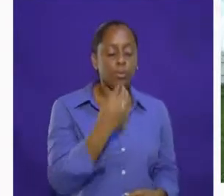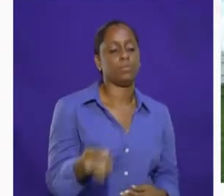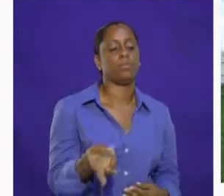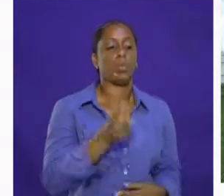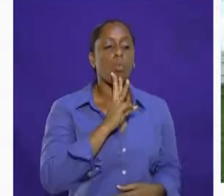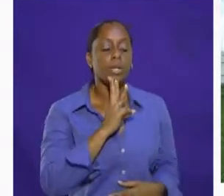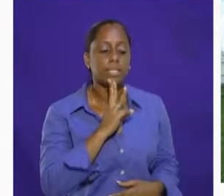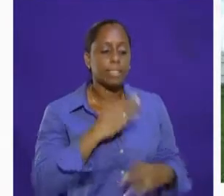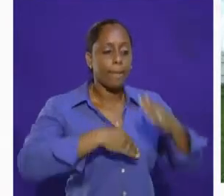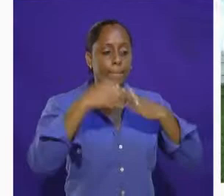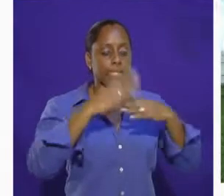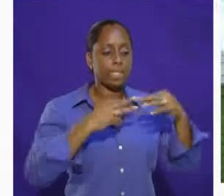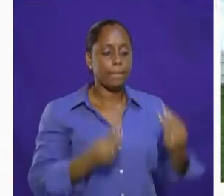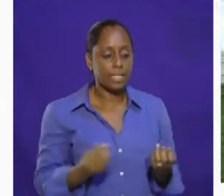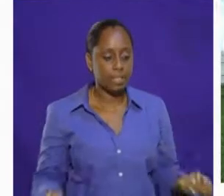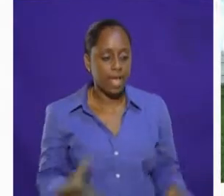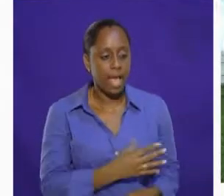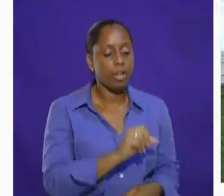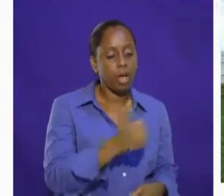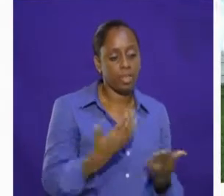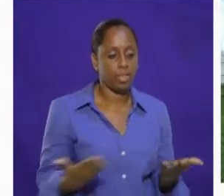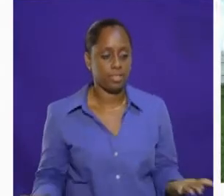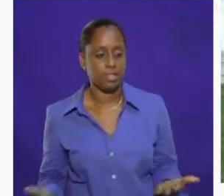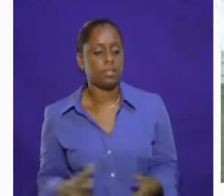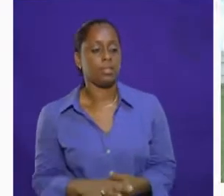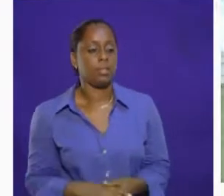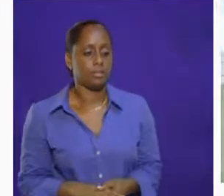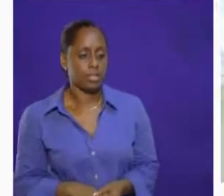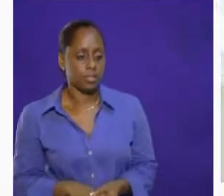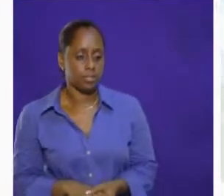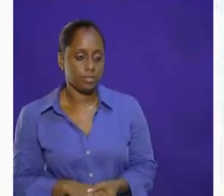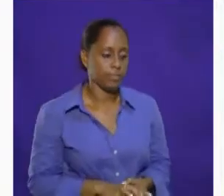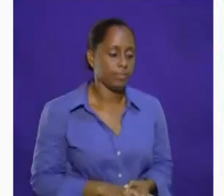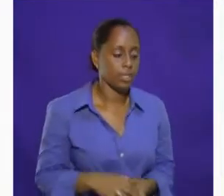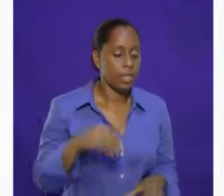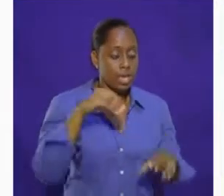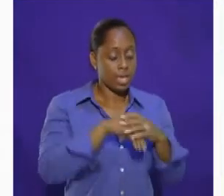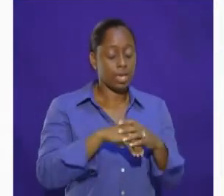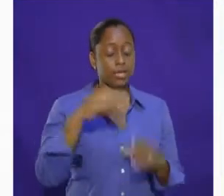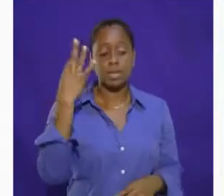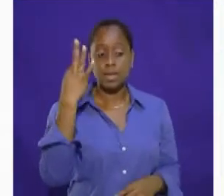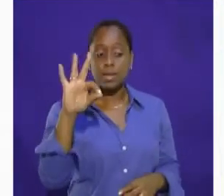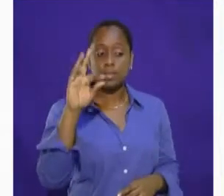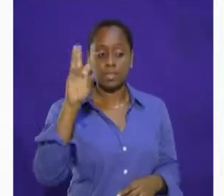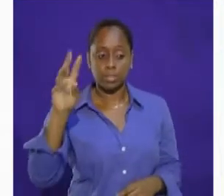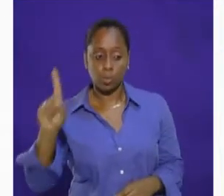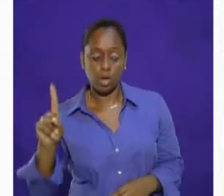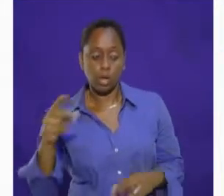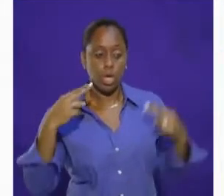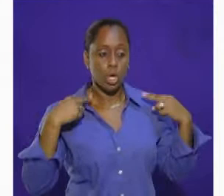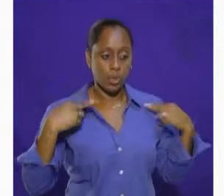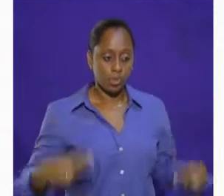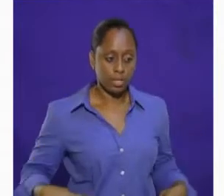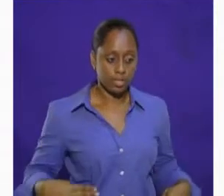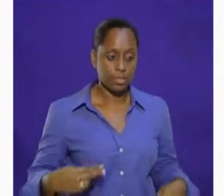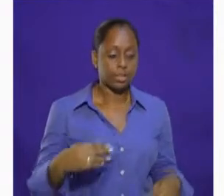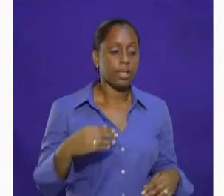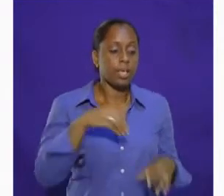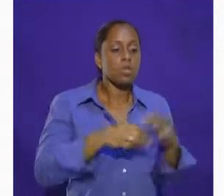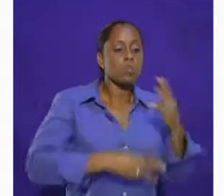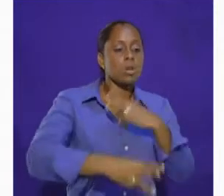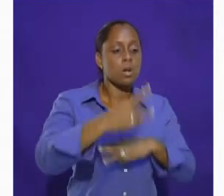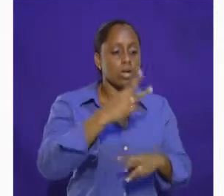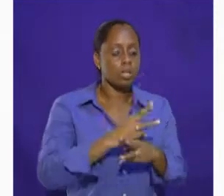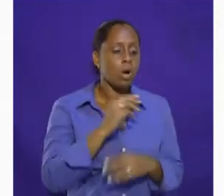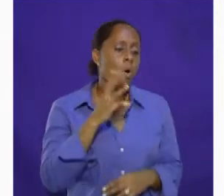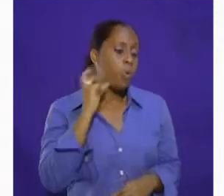food, water, and building material and other consumables. In 1961, humanity at the global